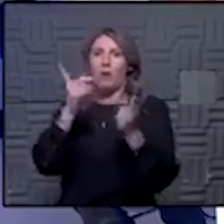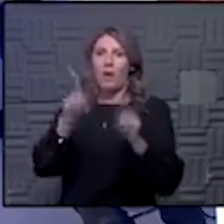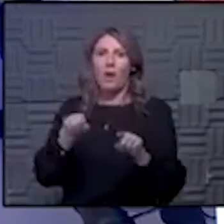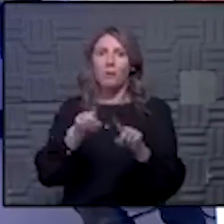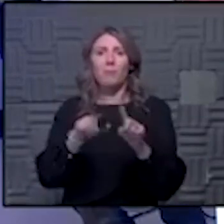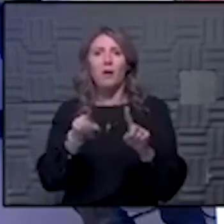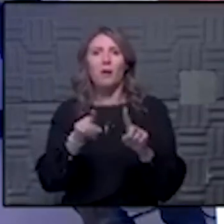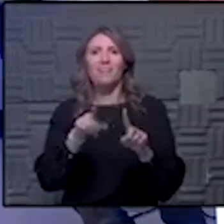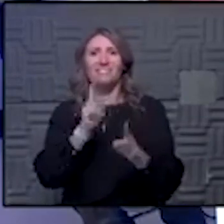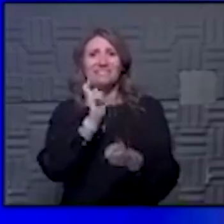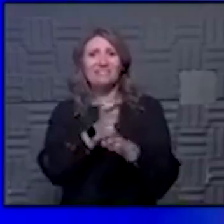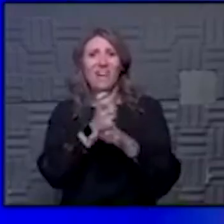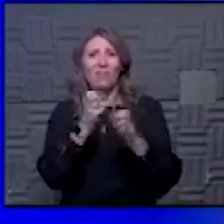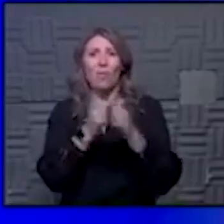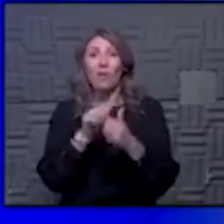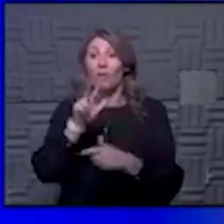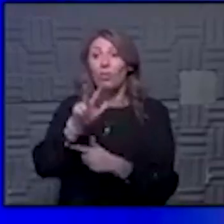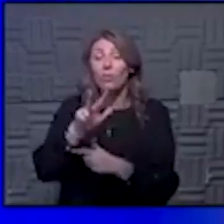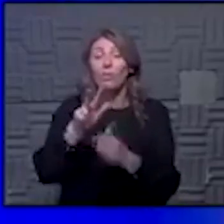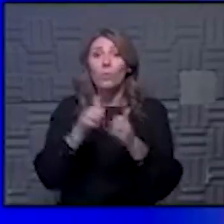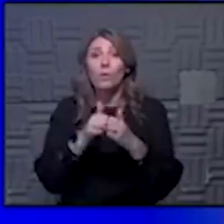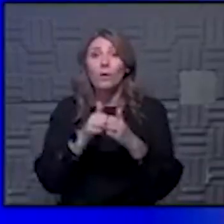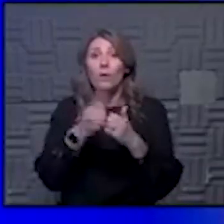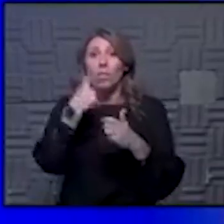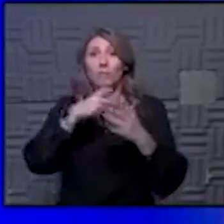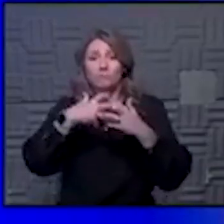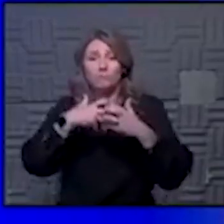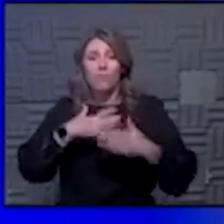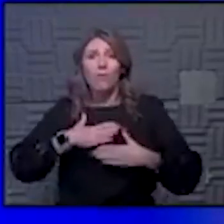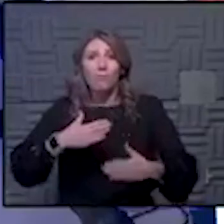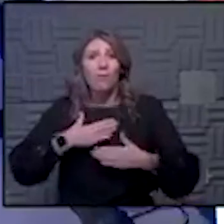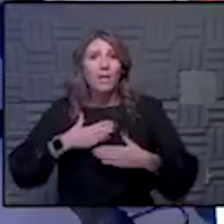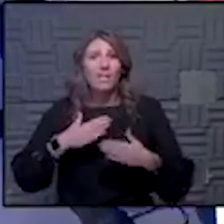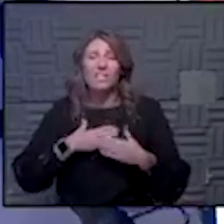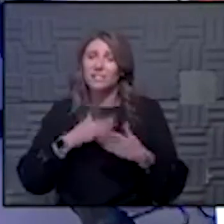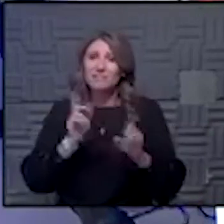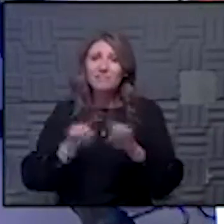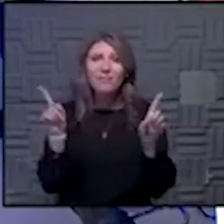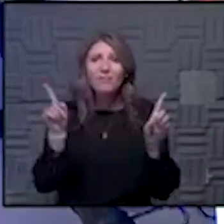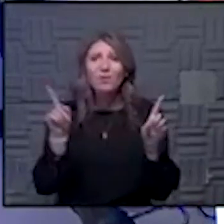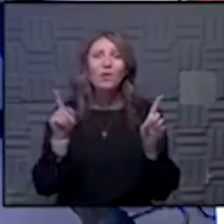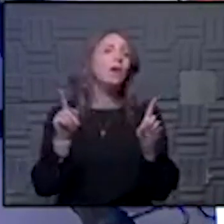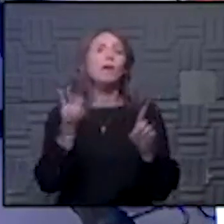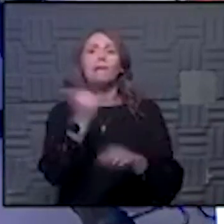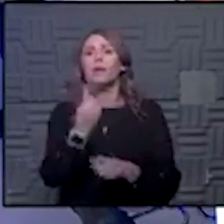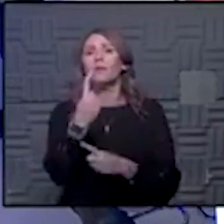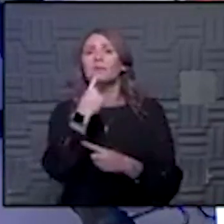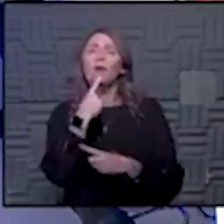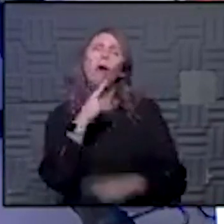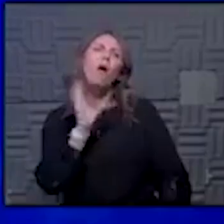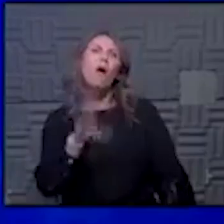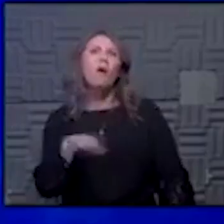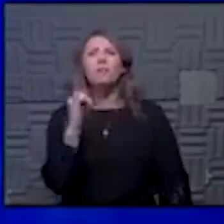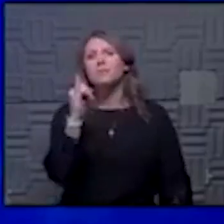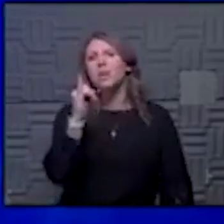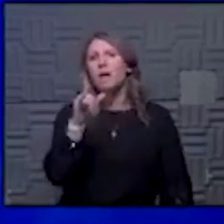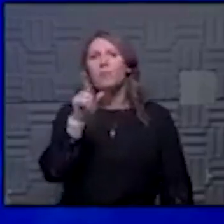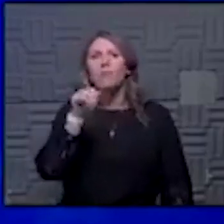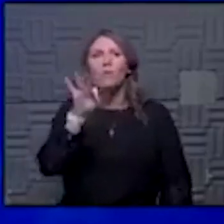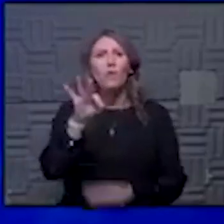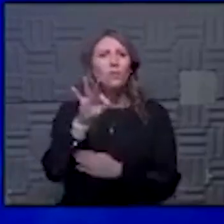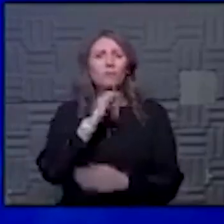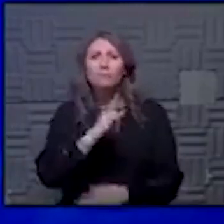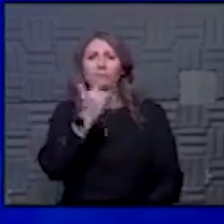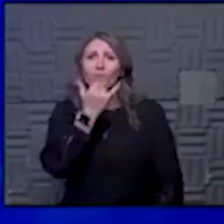3 at one time on the ventilator with just influenza, so this is just totally different. It is totally different. Anybody who tells you that it's the same thing, that it's not serious, that's just